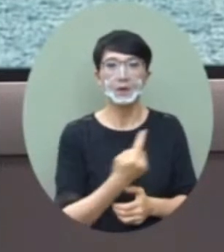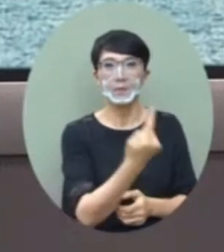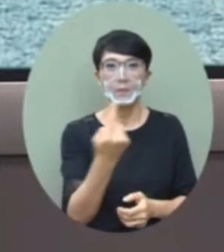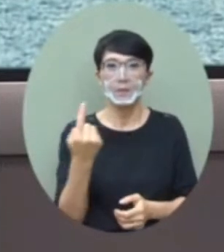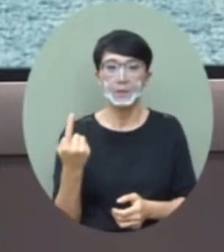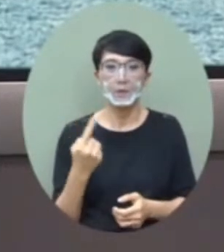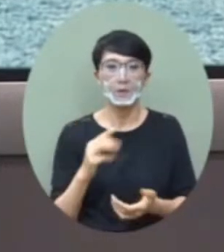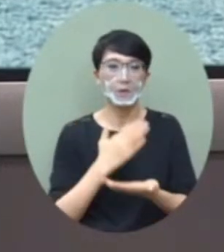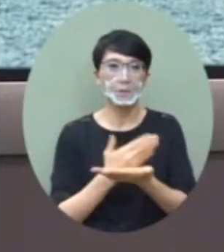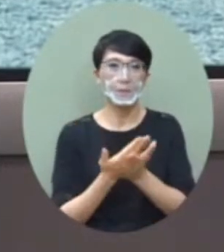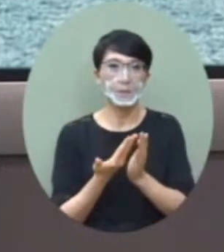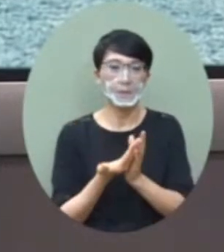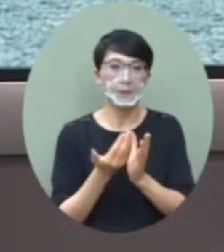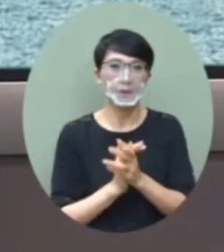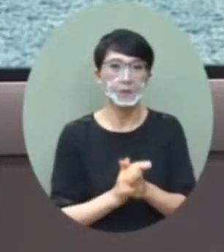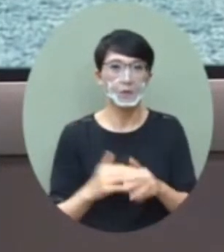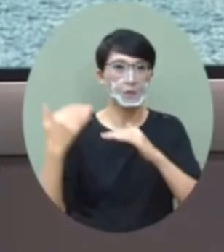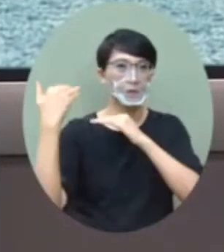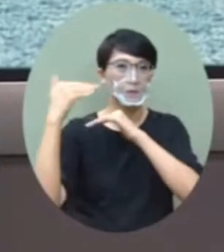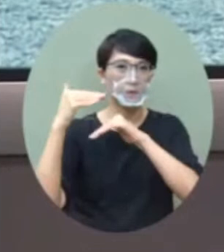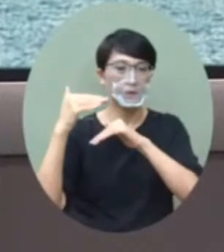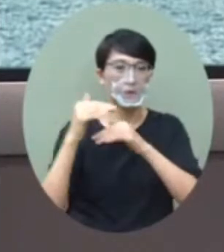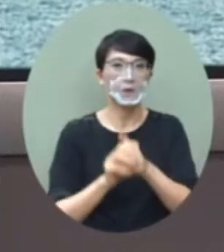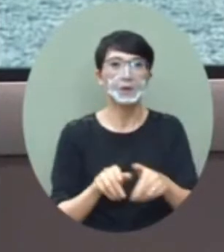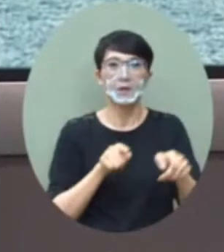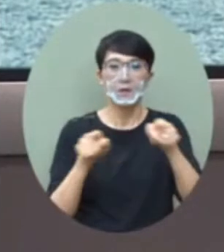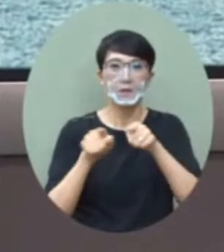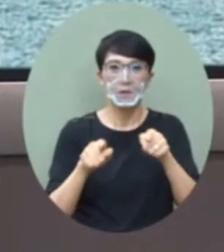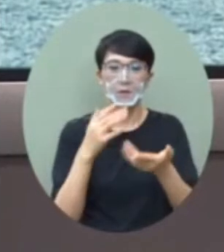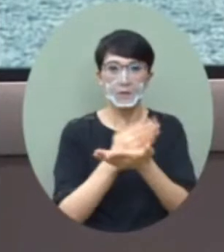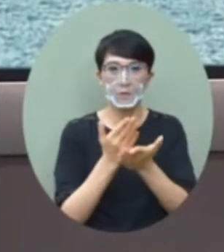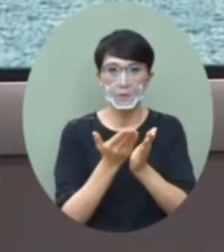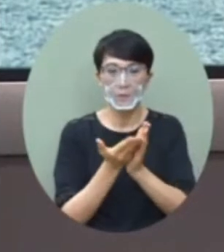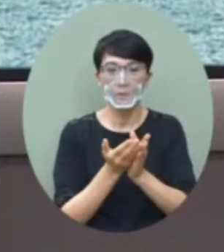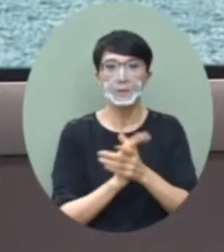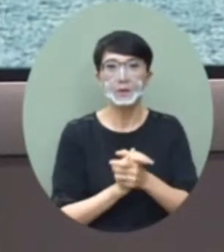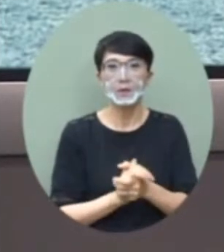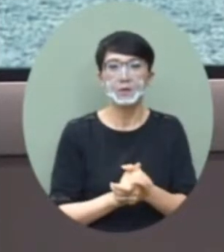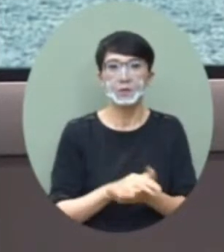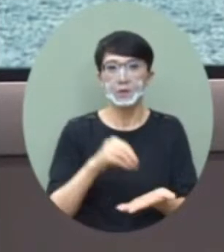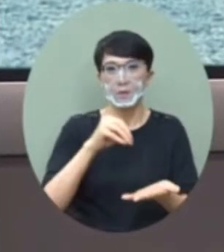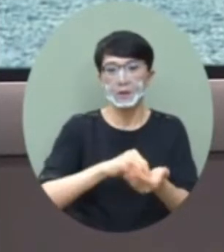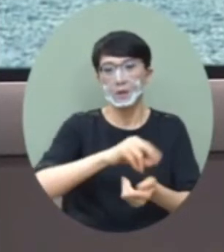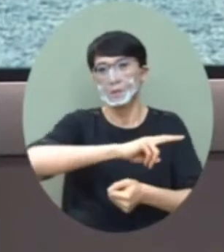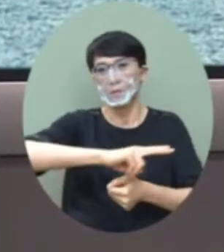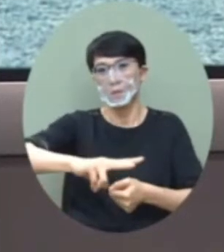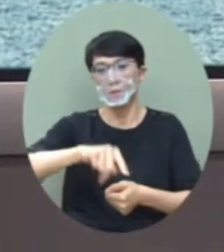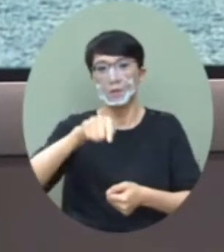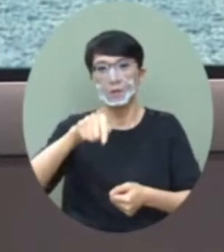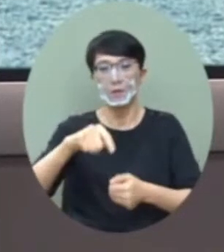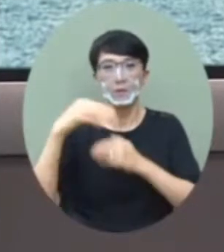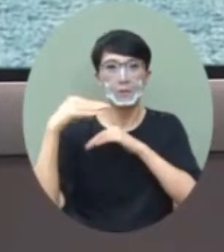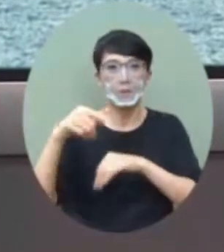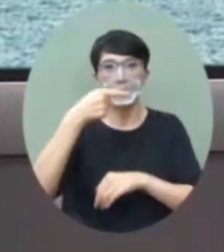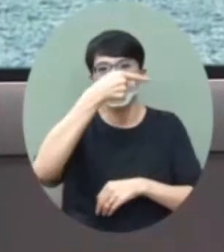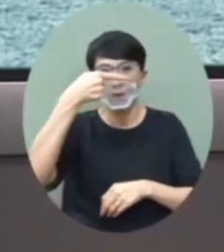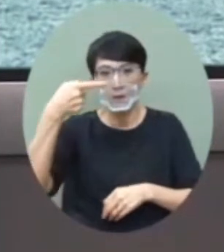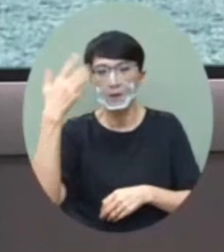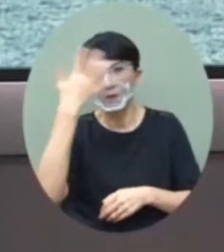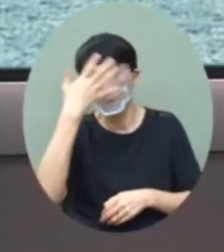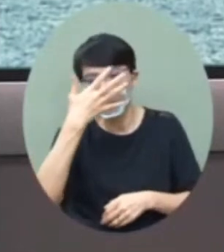line. The instructions will say very clearly that it is an invalid test and the person can do